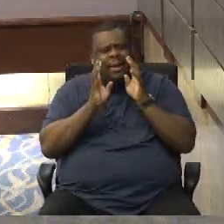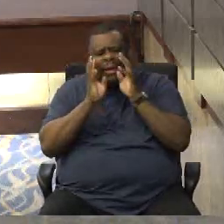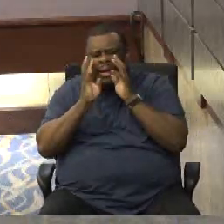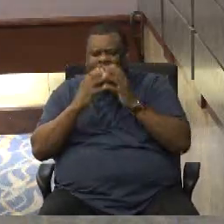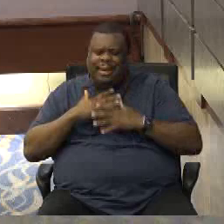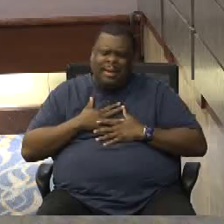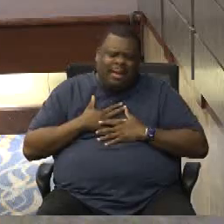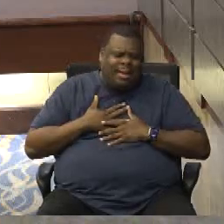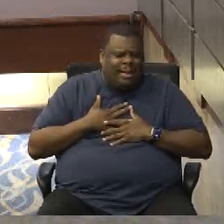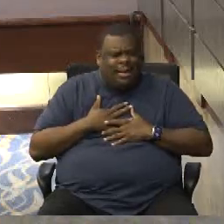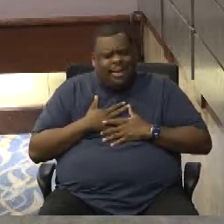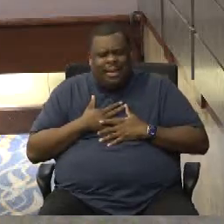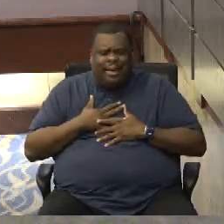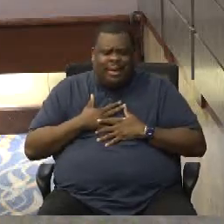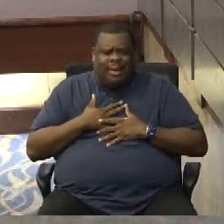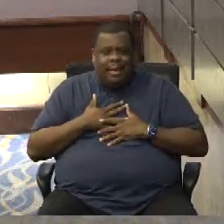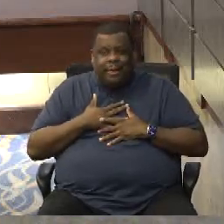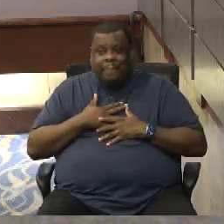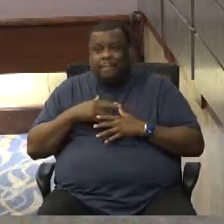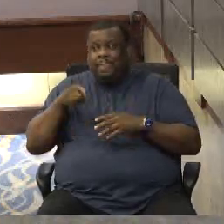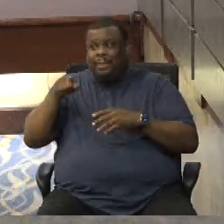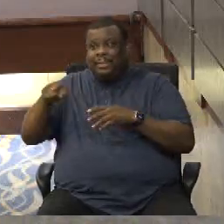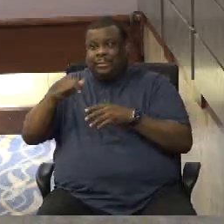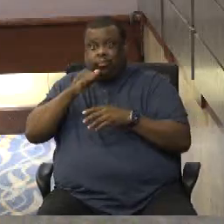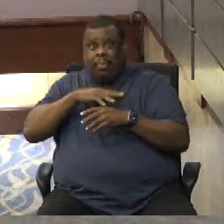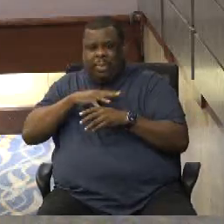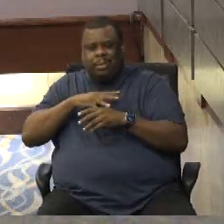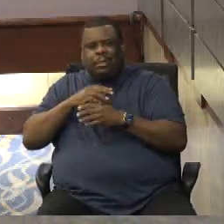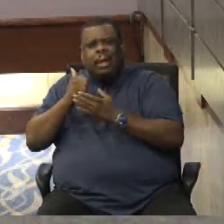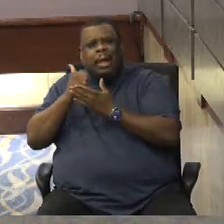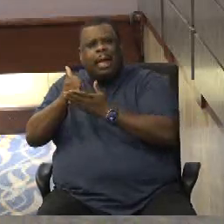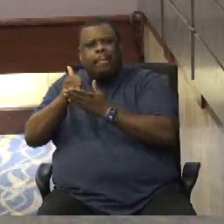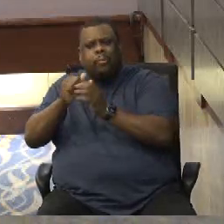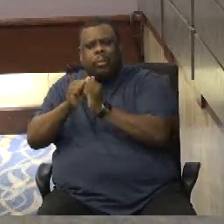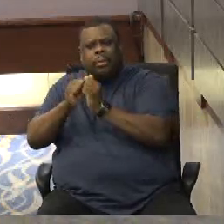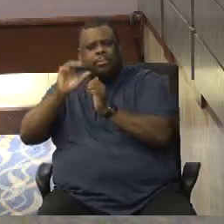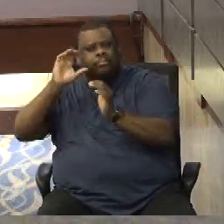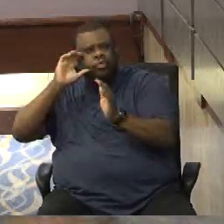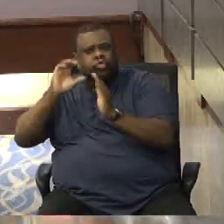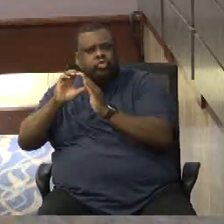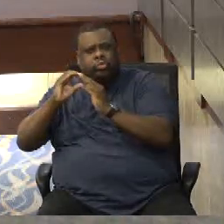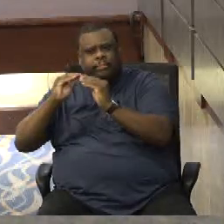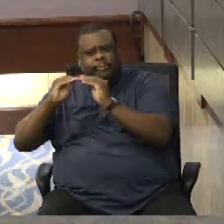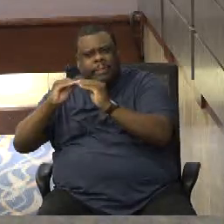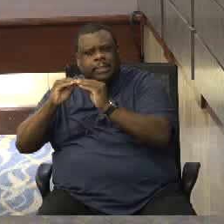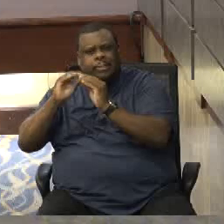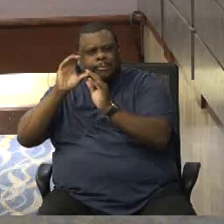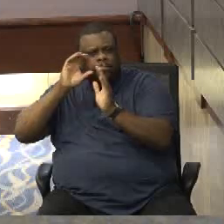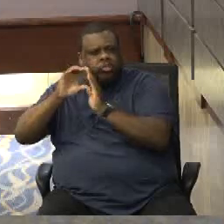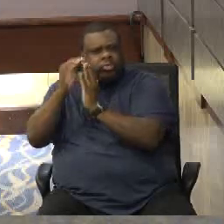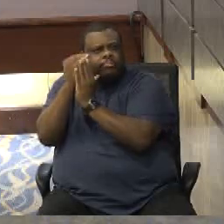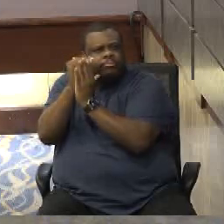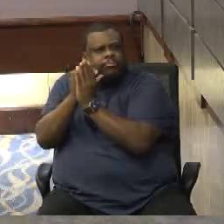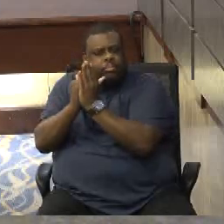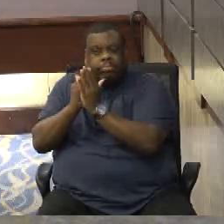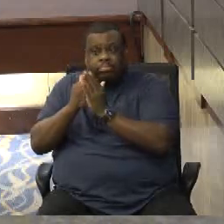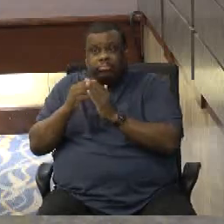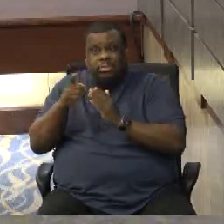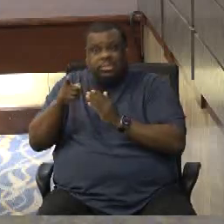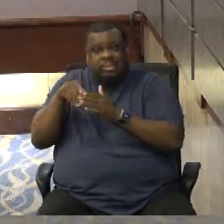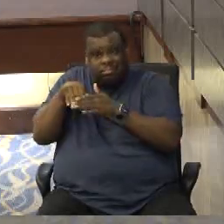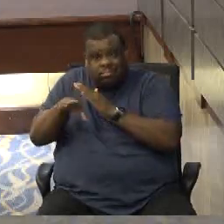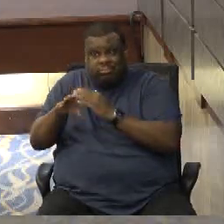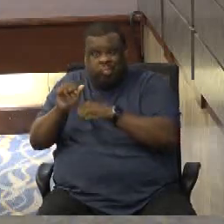was the young woman who restored the photos. And she had no idea what it was going to be. She just came in to do her